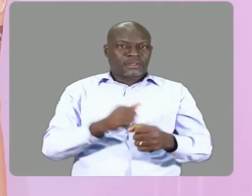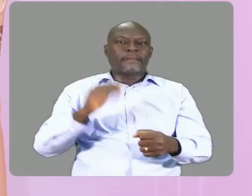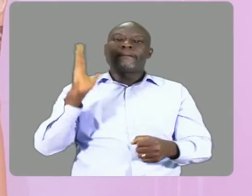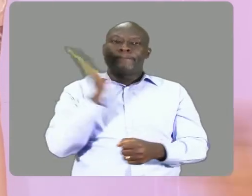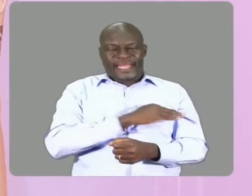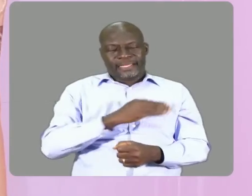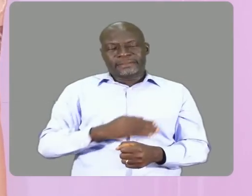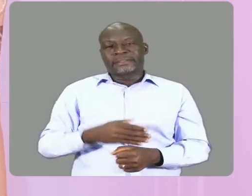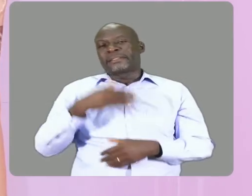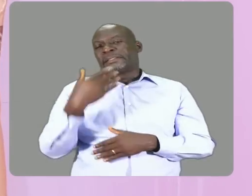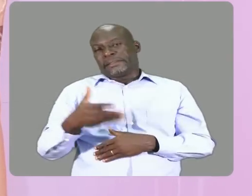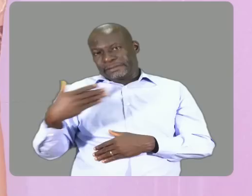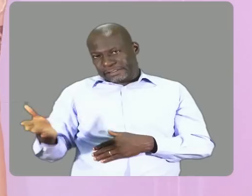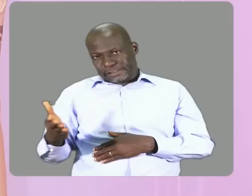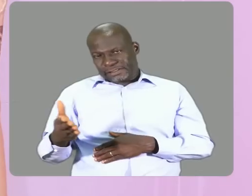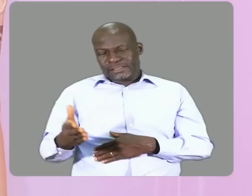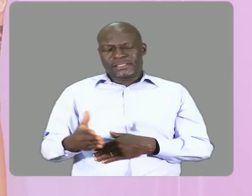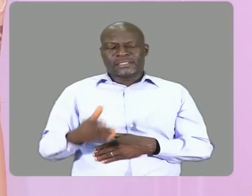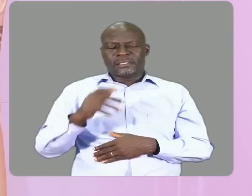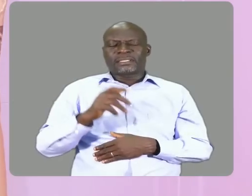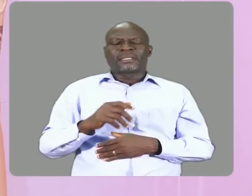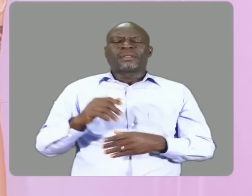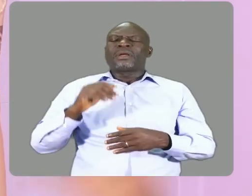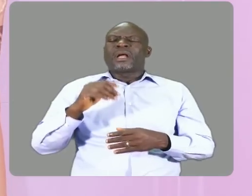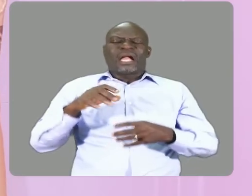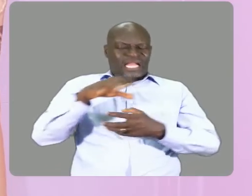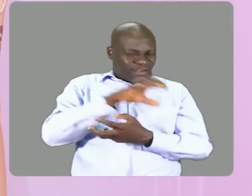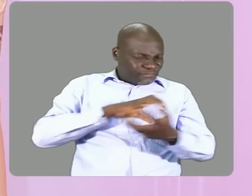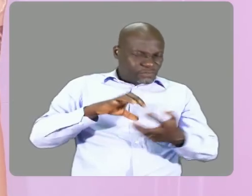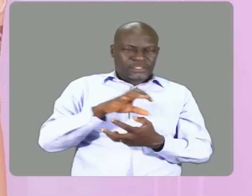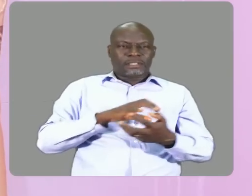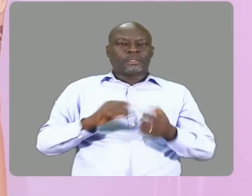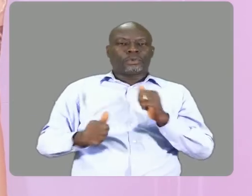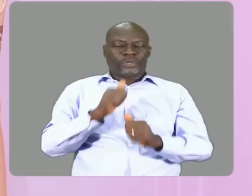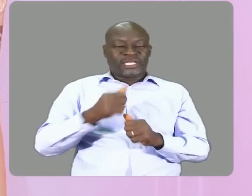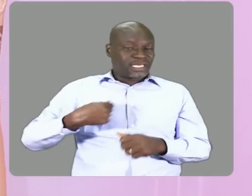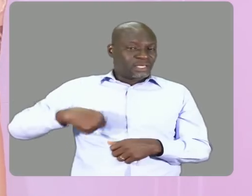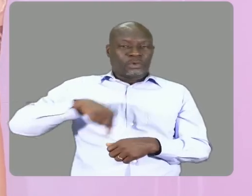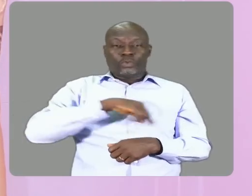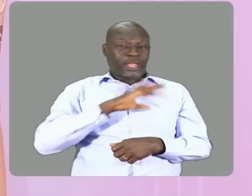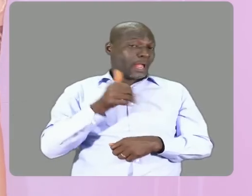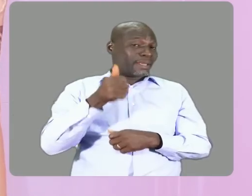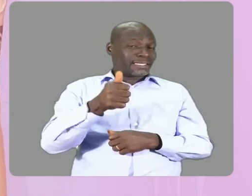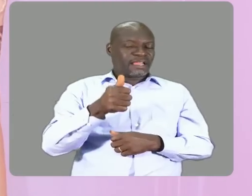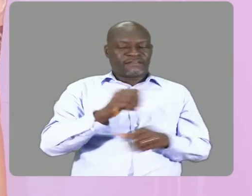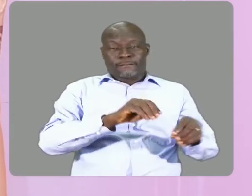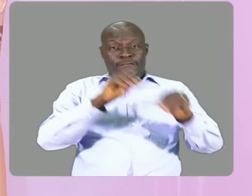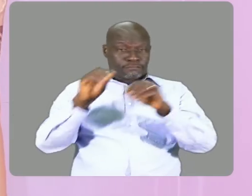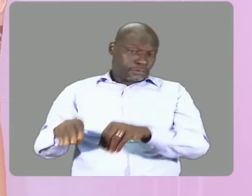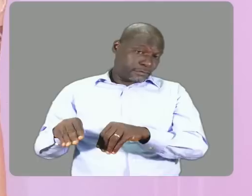ekohyehyehye. Many schemes and na adane trosam bebre mu no, ye ya ne ye pe ene ye de ye ho